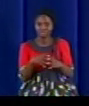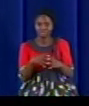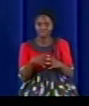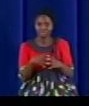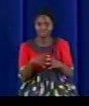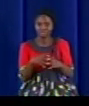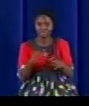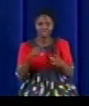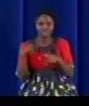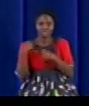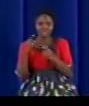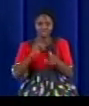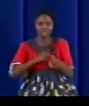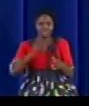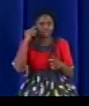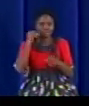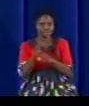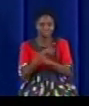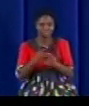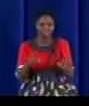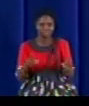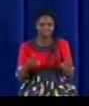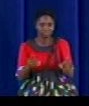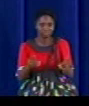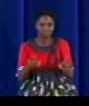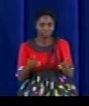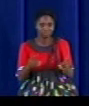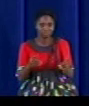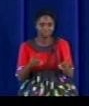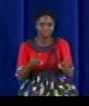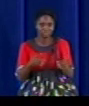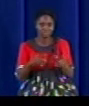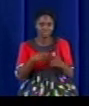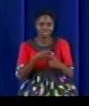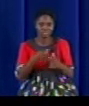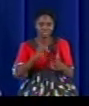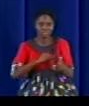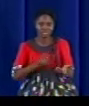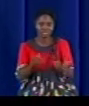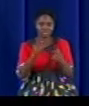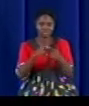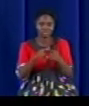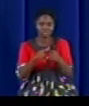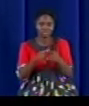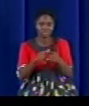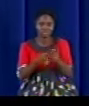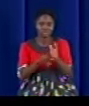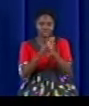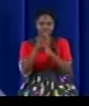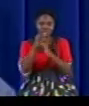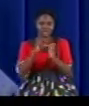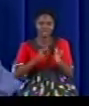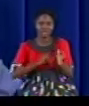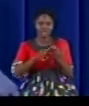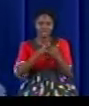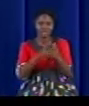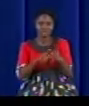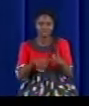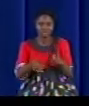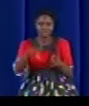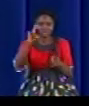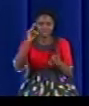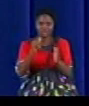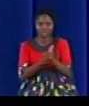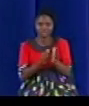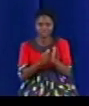since I was delivered and when I come to maturity, I started discovering when I feel